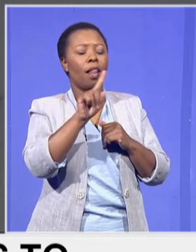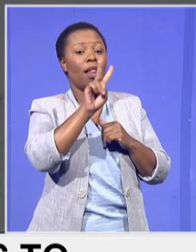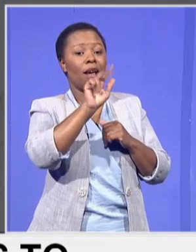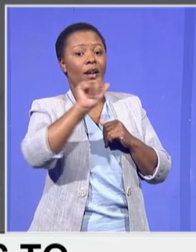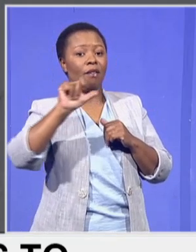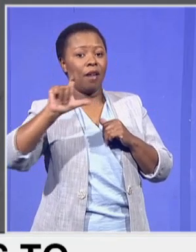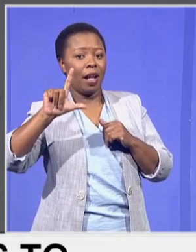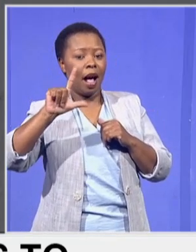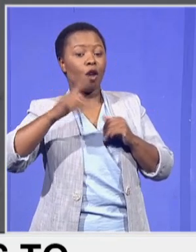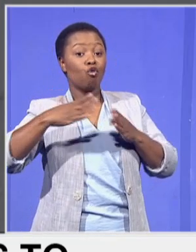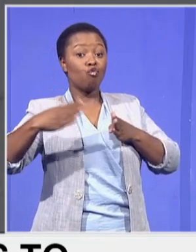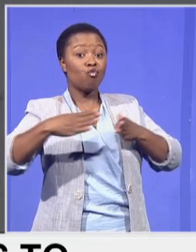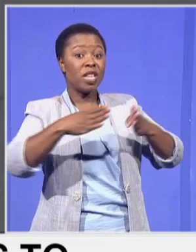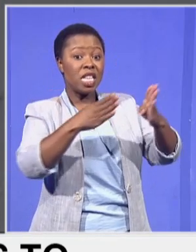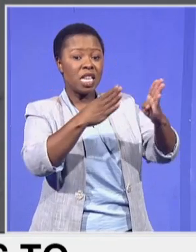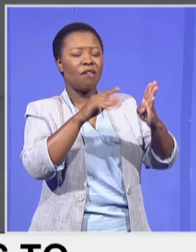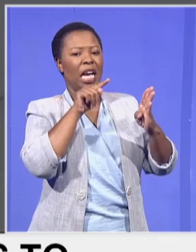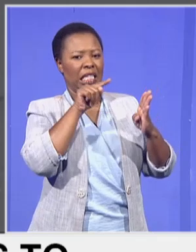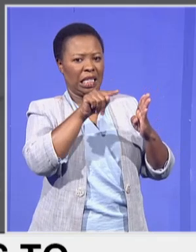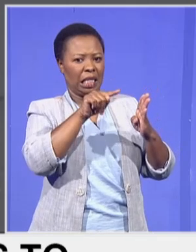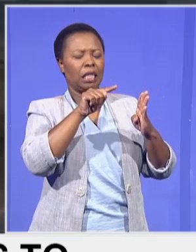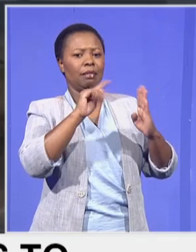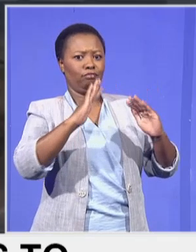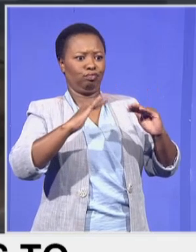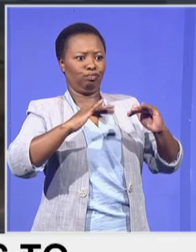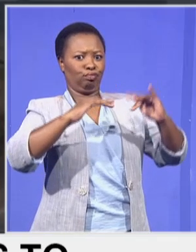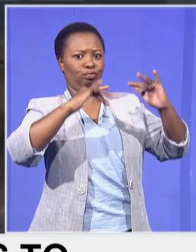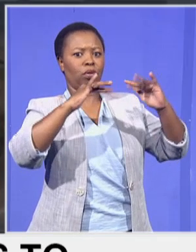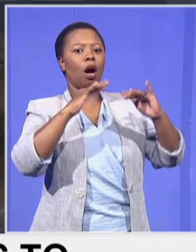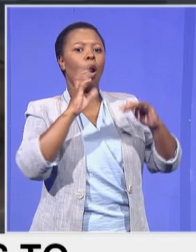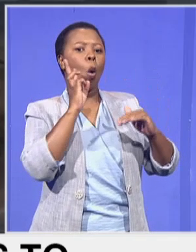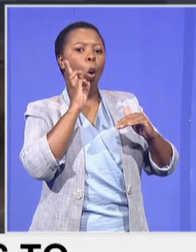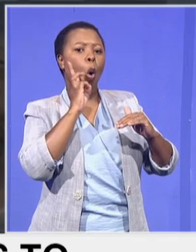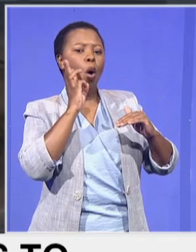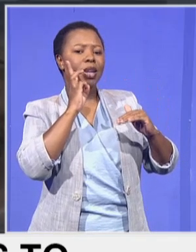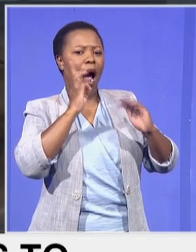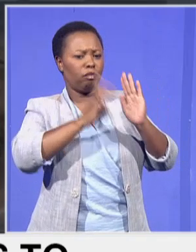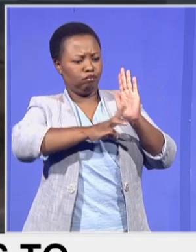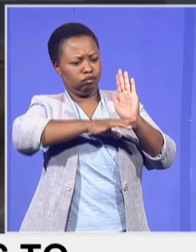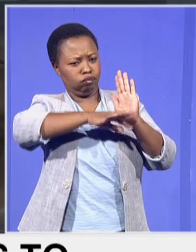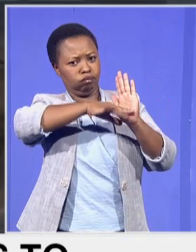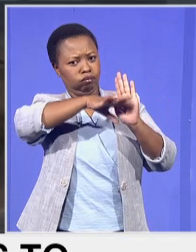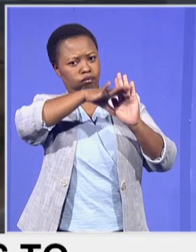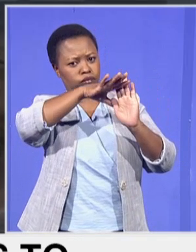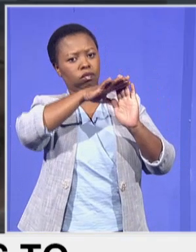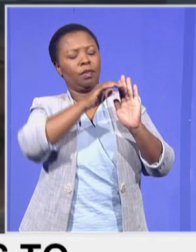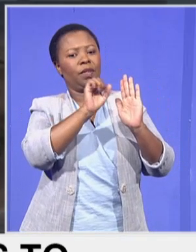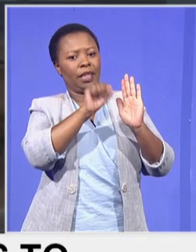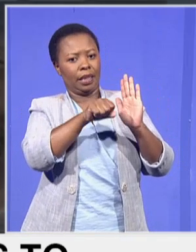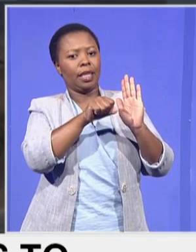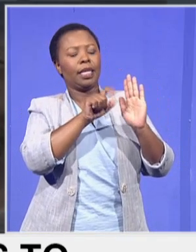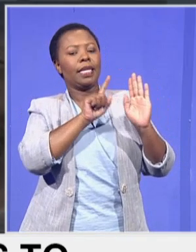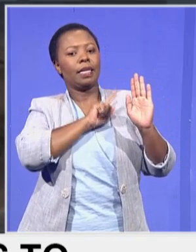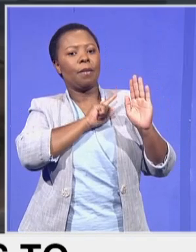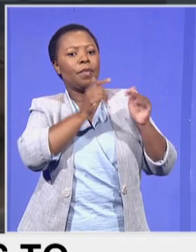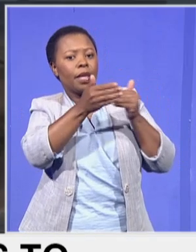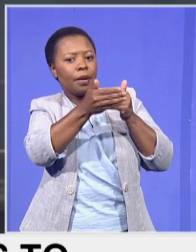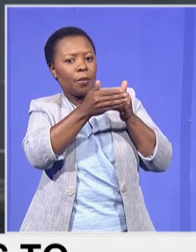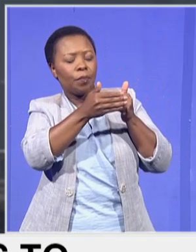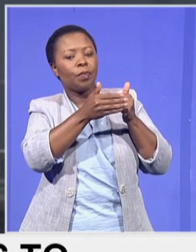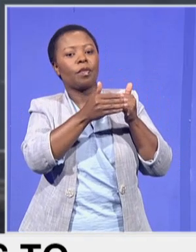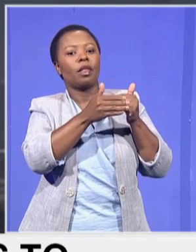that stage. The main is right on the border of the Vaal River, and we've